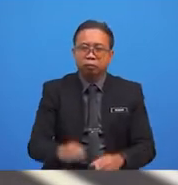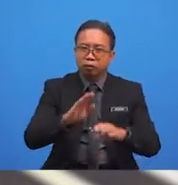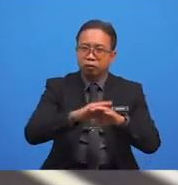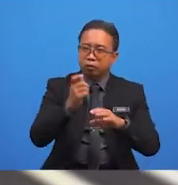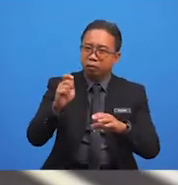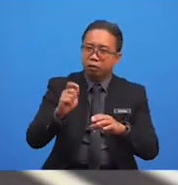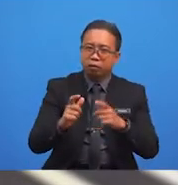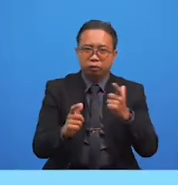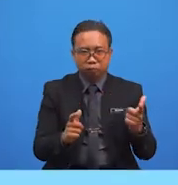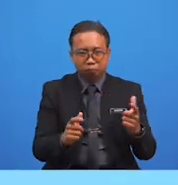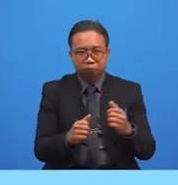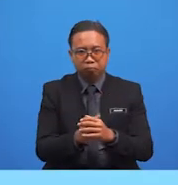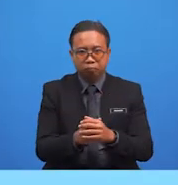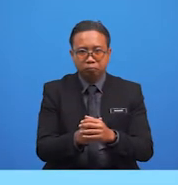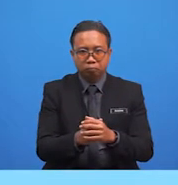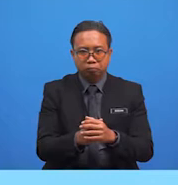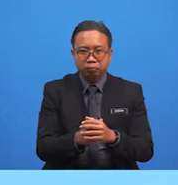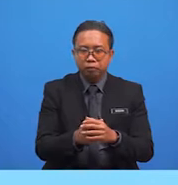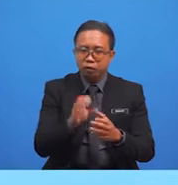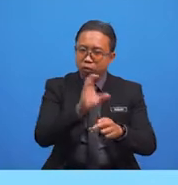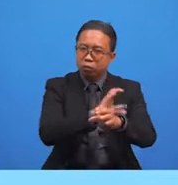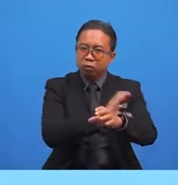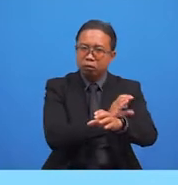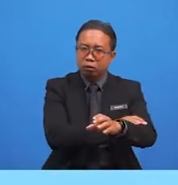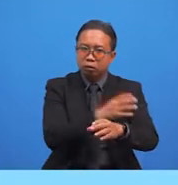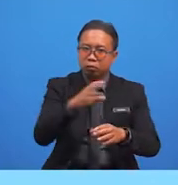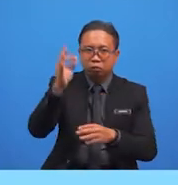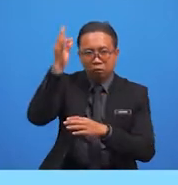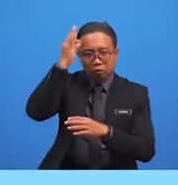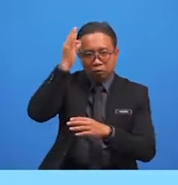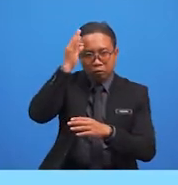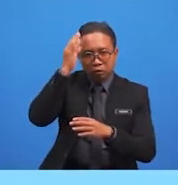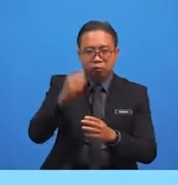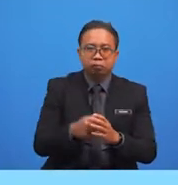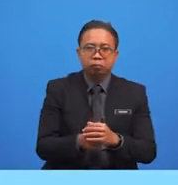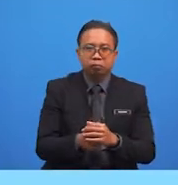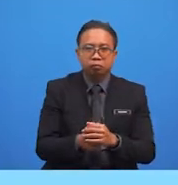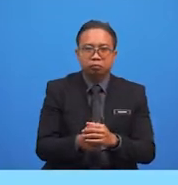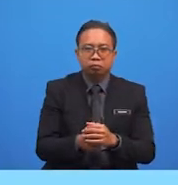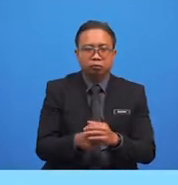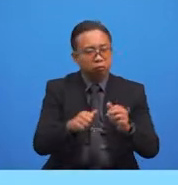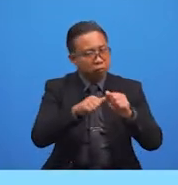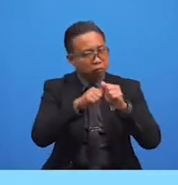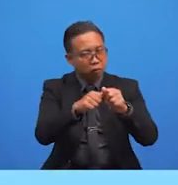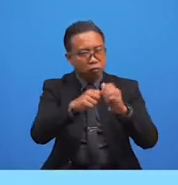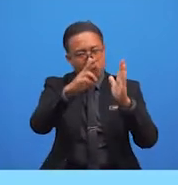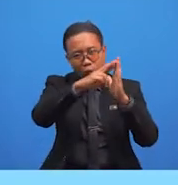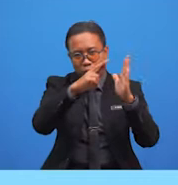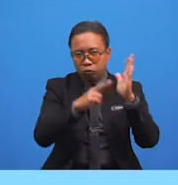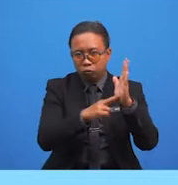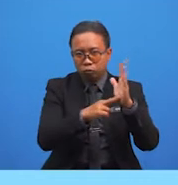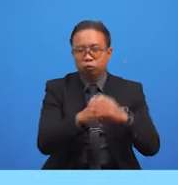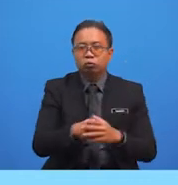On the other hand, computers don't think. They mindlessly follow